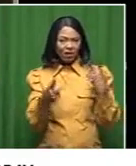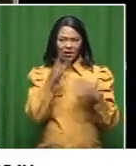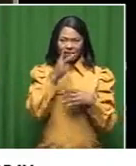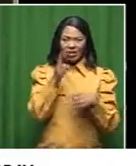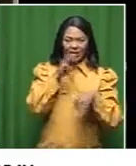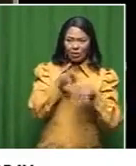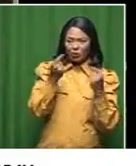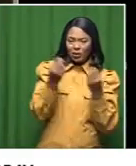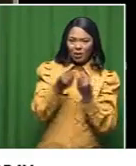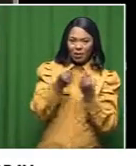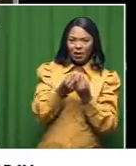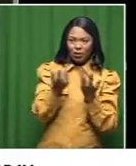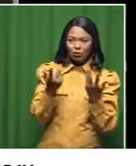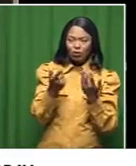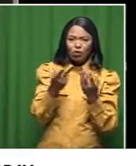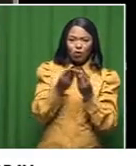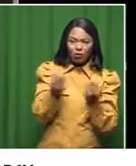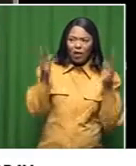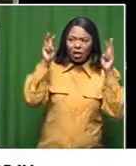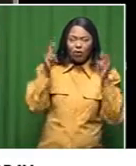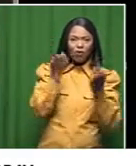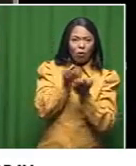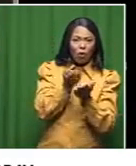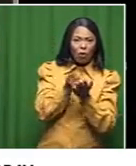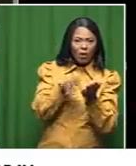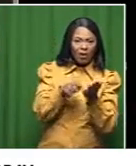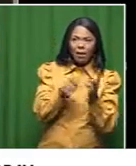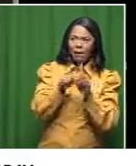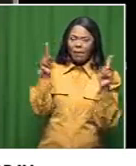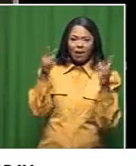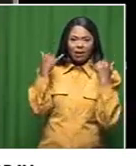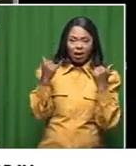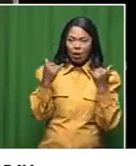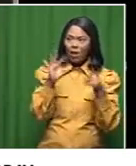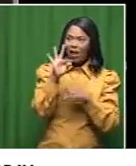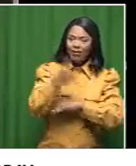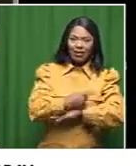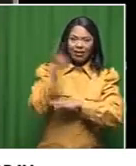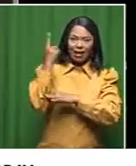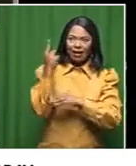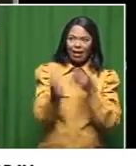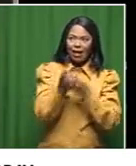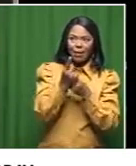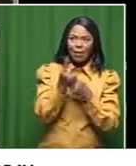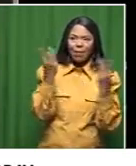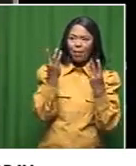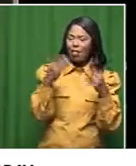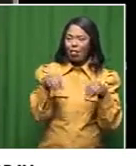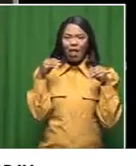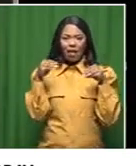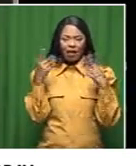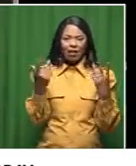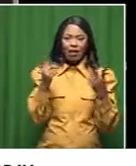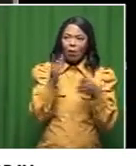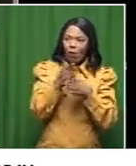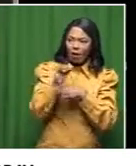economic revival. But this is something that obviously you come face to face with on a daily basis in your work. Just tell us